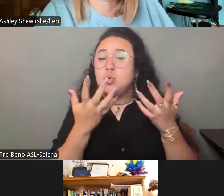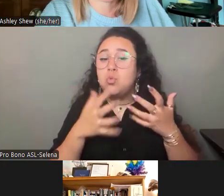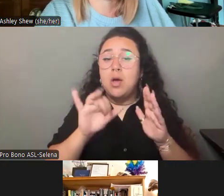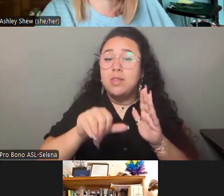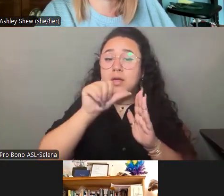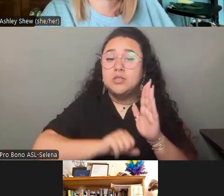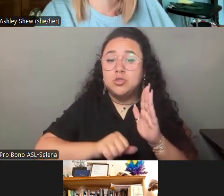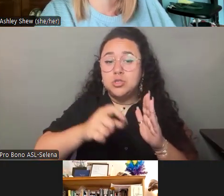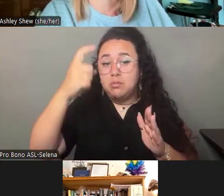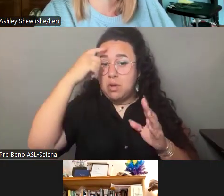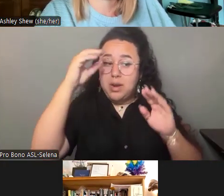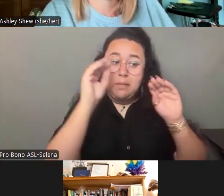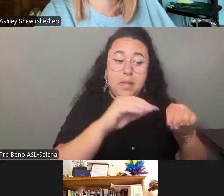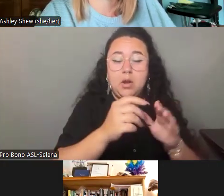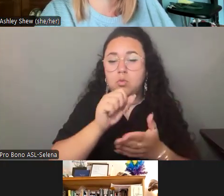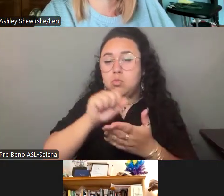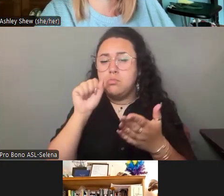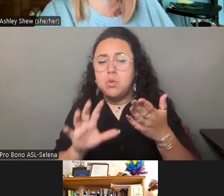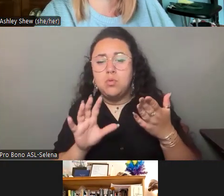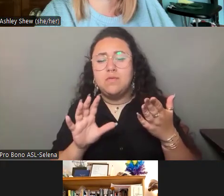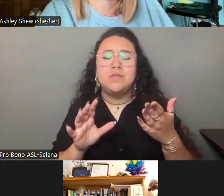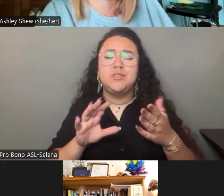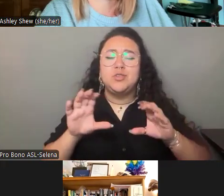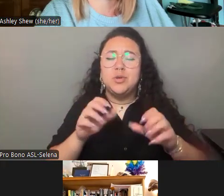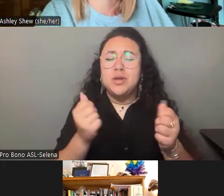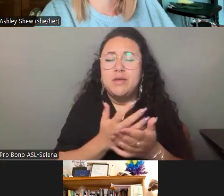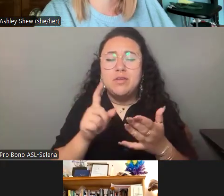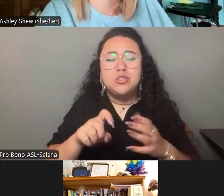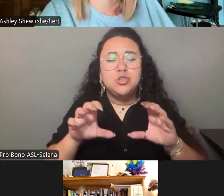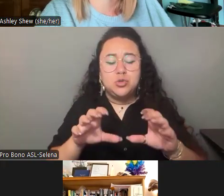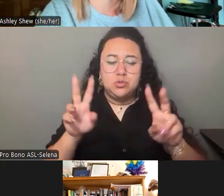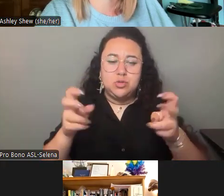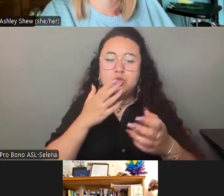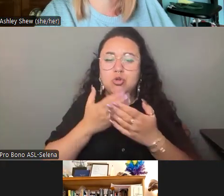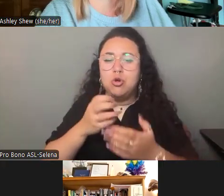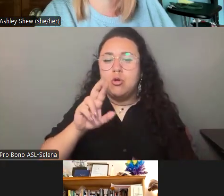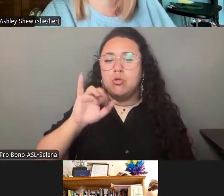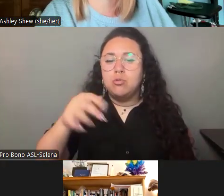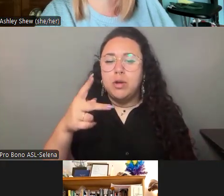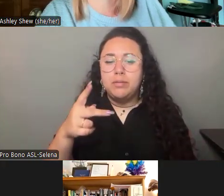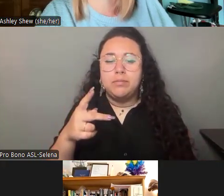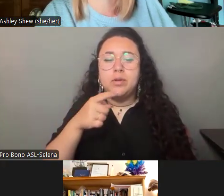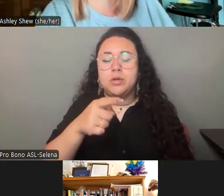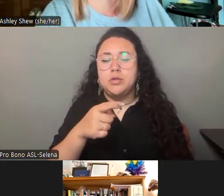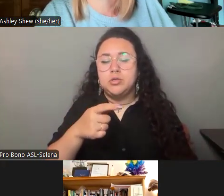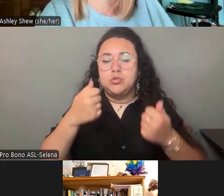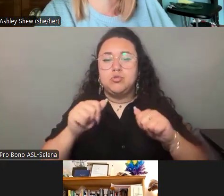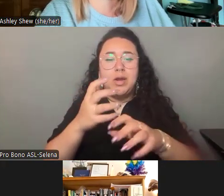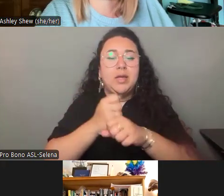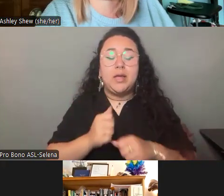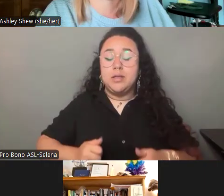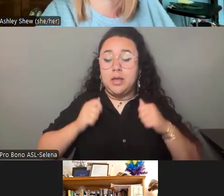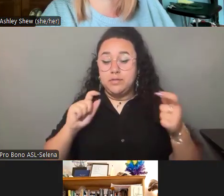brain implant removed. She was doing all the things we're supposed to do as good Crips. She was pursuing a life-changing technology.